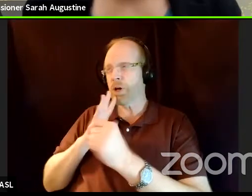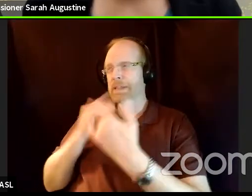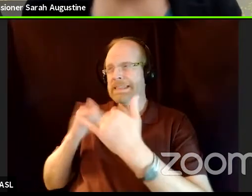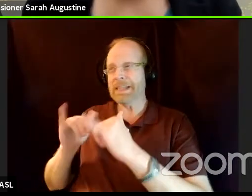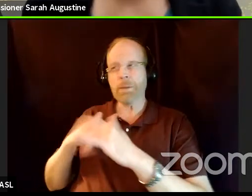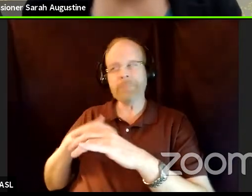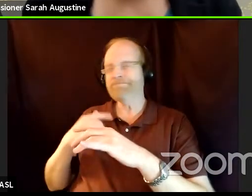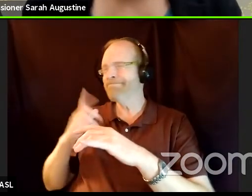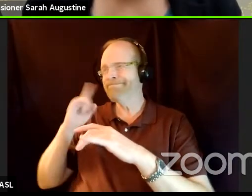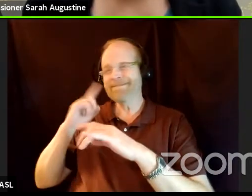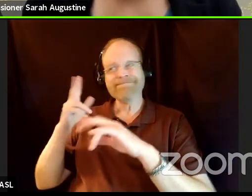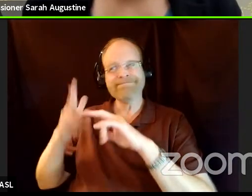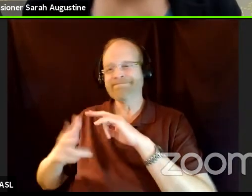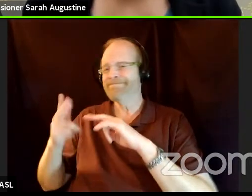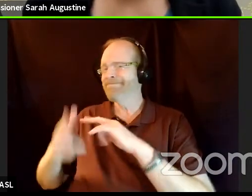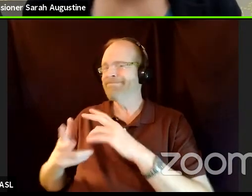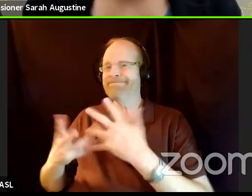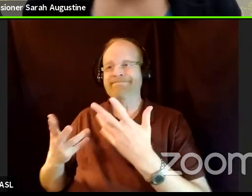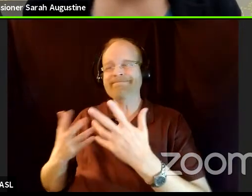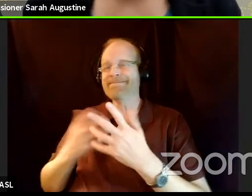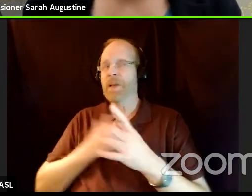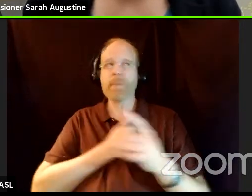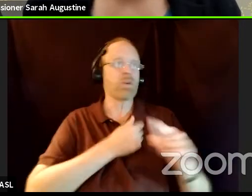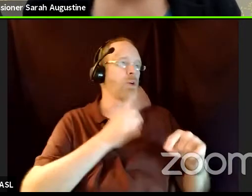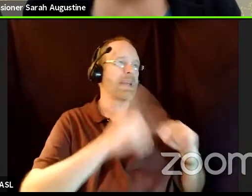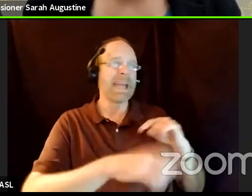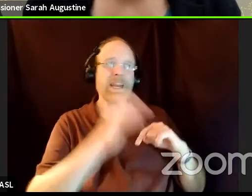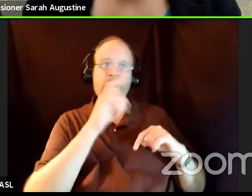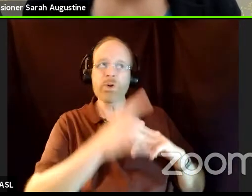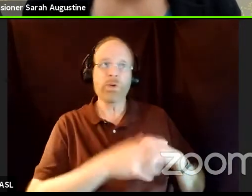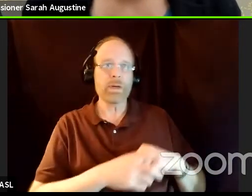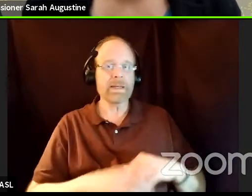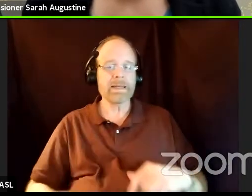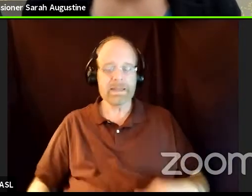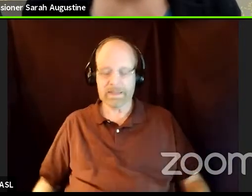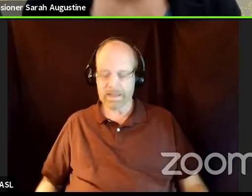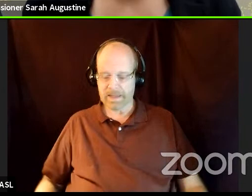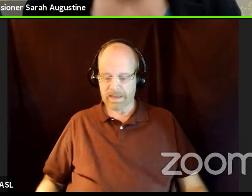I'm sorry, we're just not able to hear but